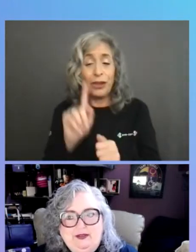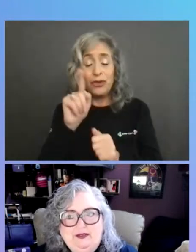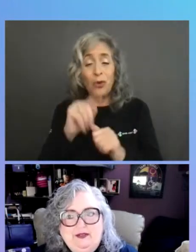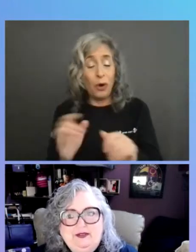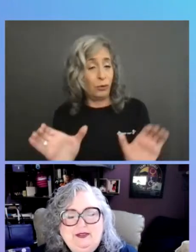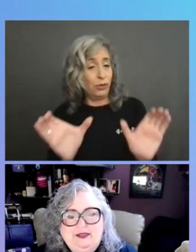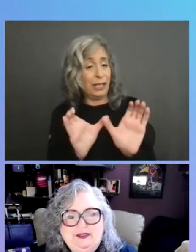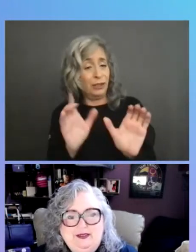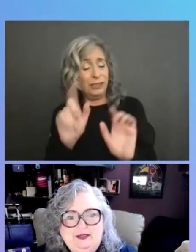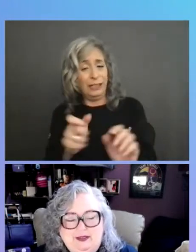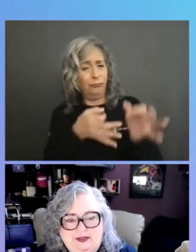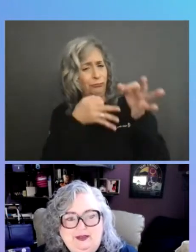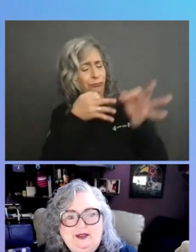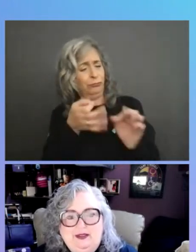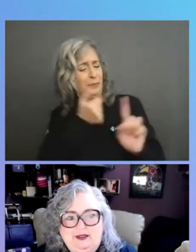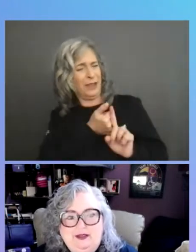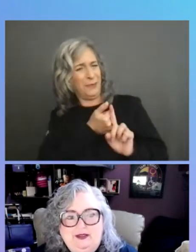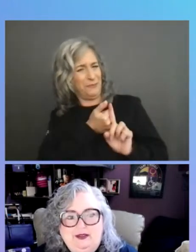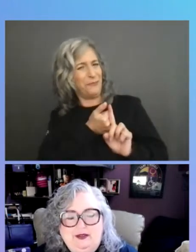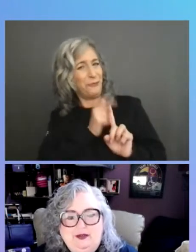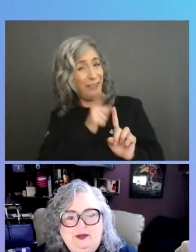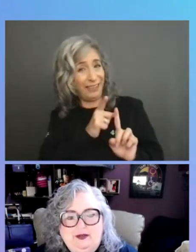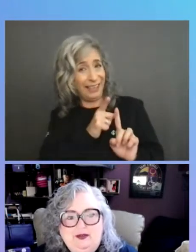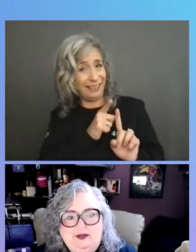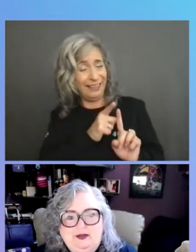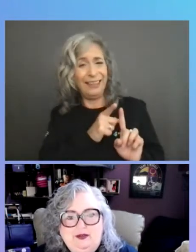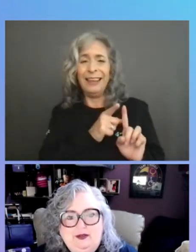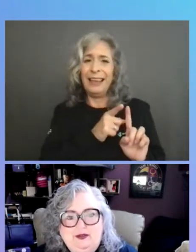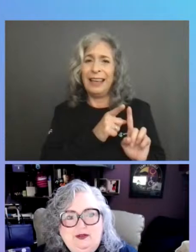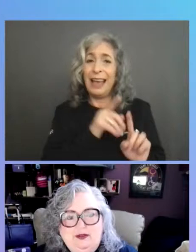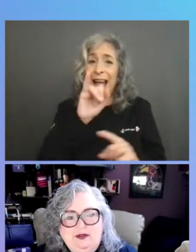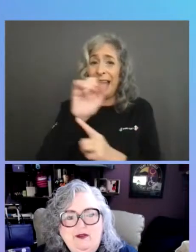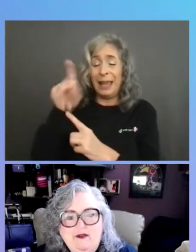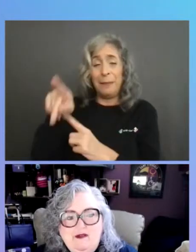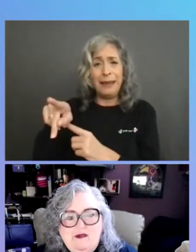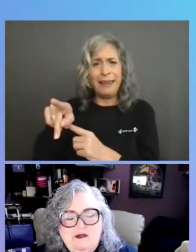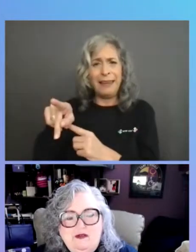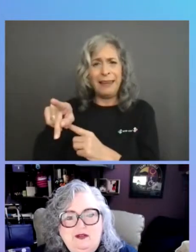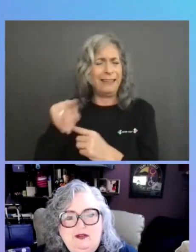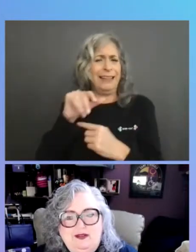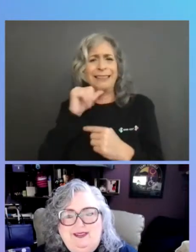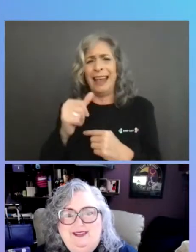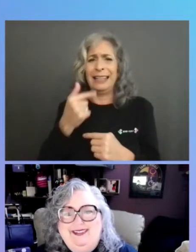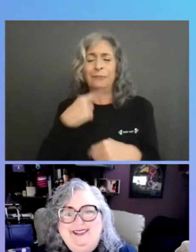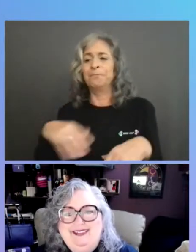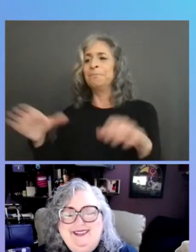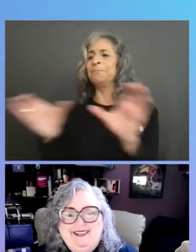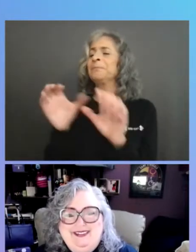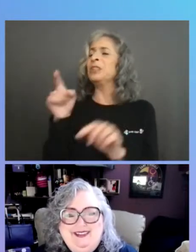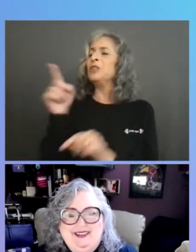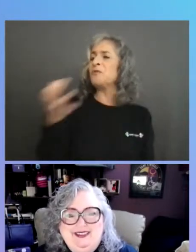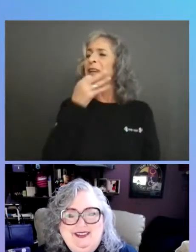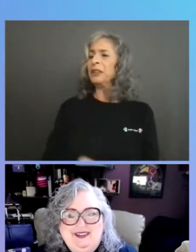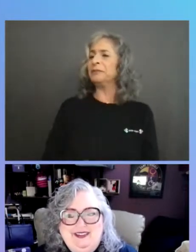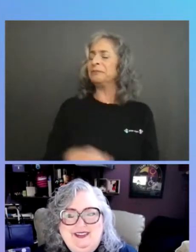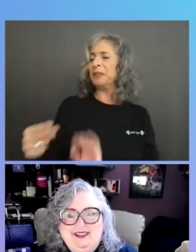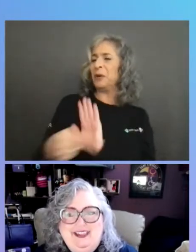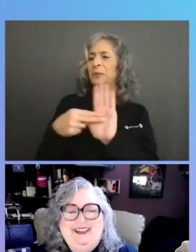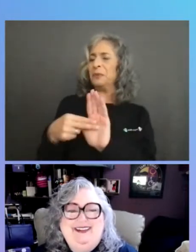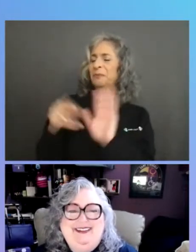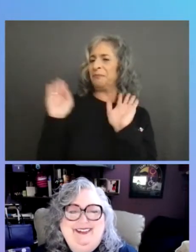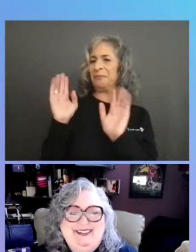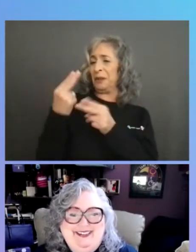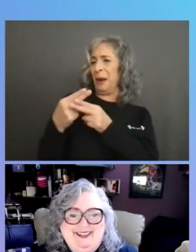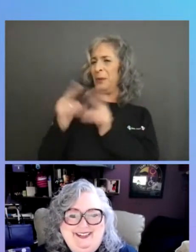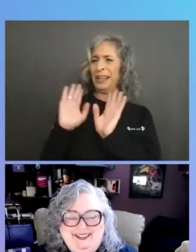for themselves, right? So the IAAP does not get into credentialing reputation. That's something